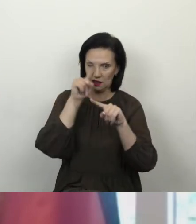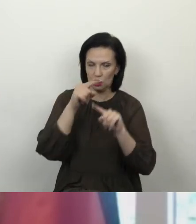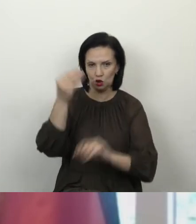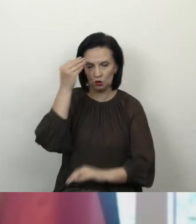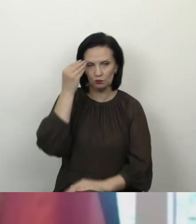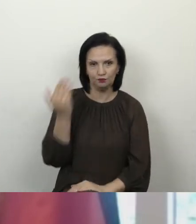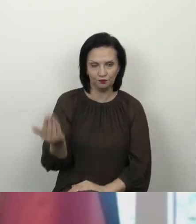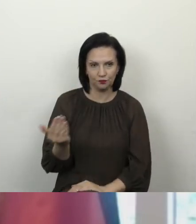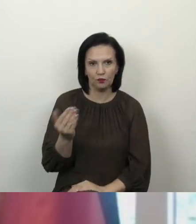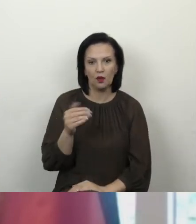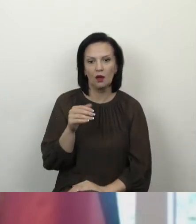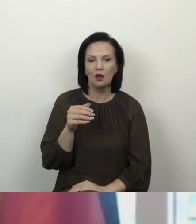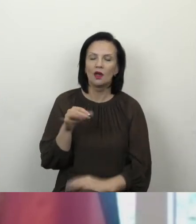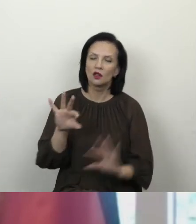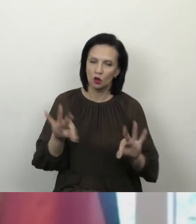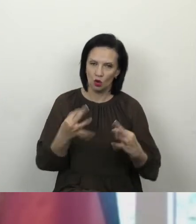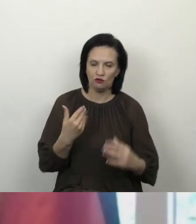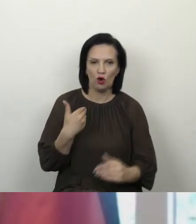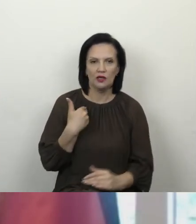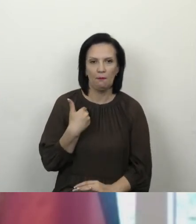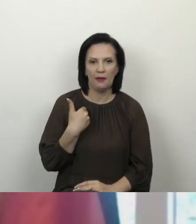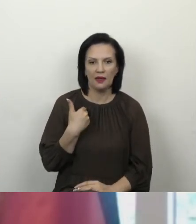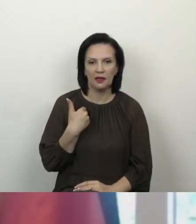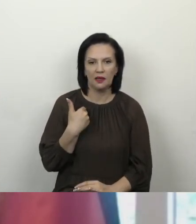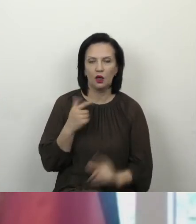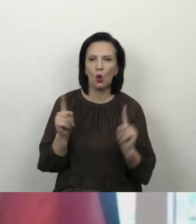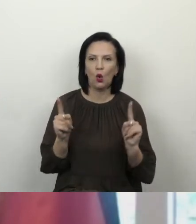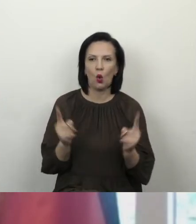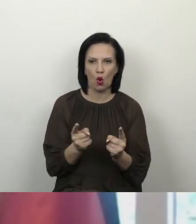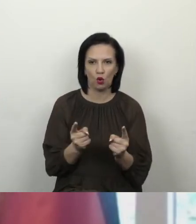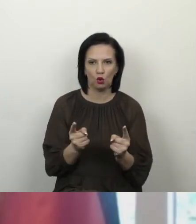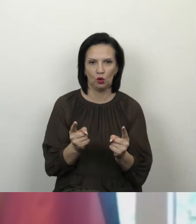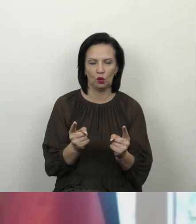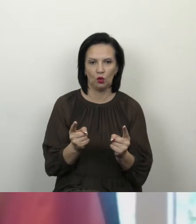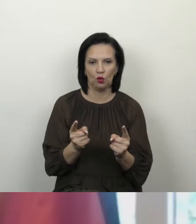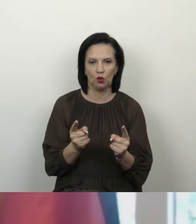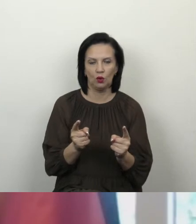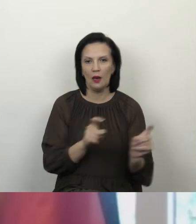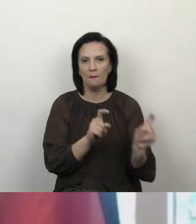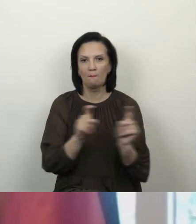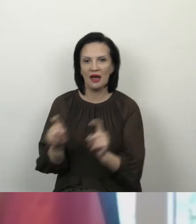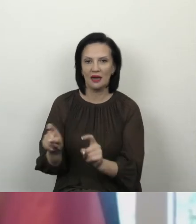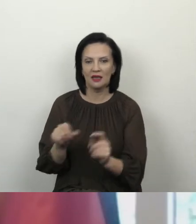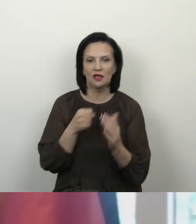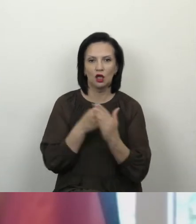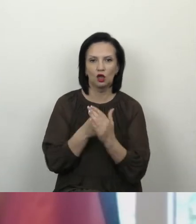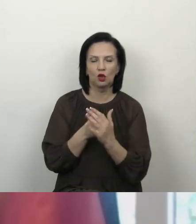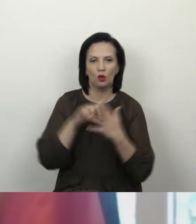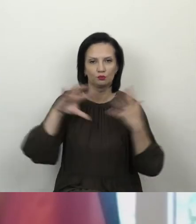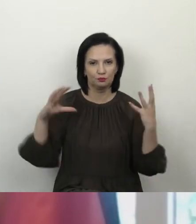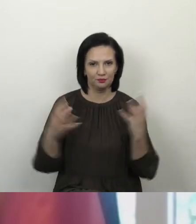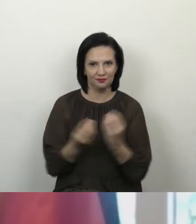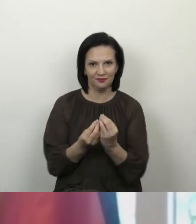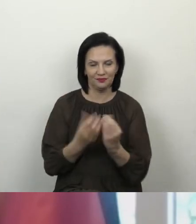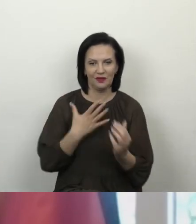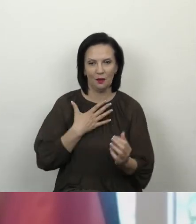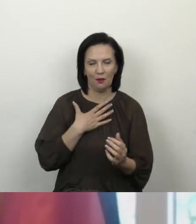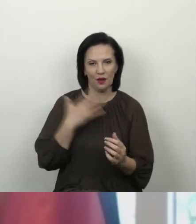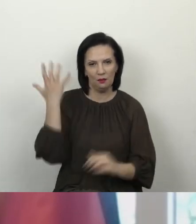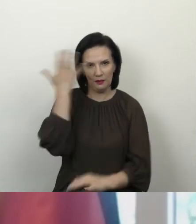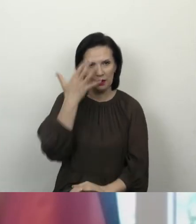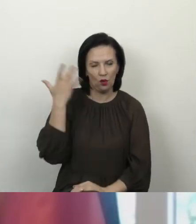let me come to my short concluding remarks. In Ukraine, the judicial safeguarding of the